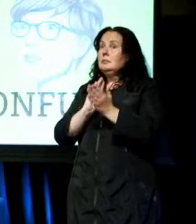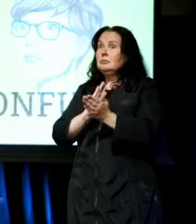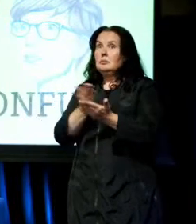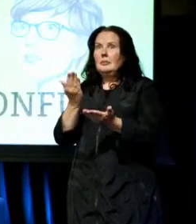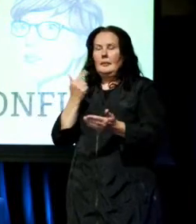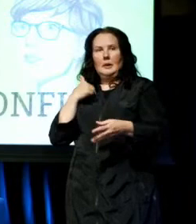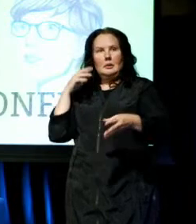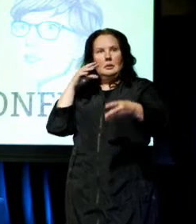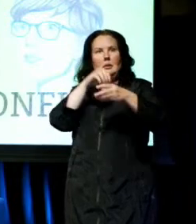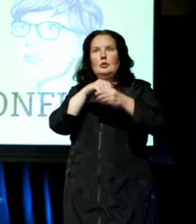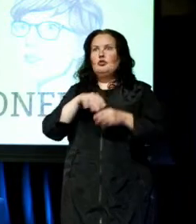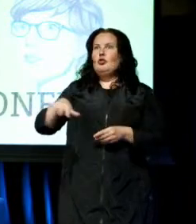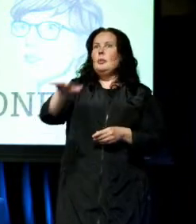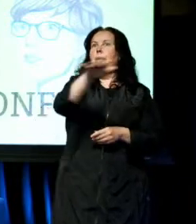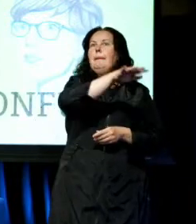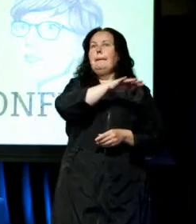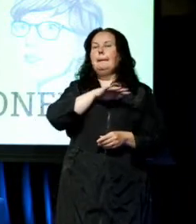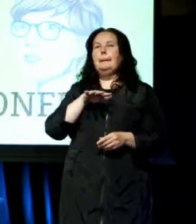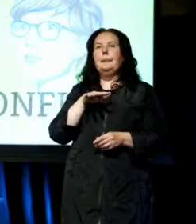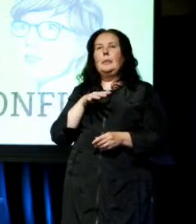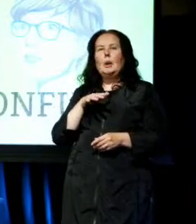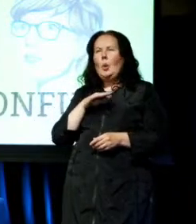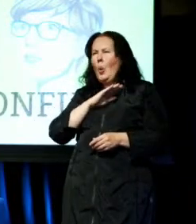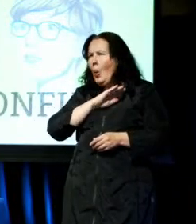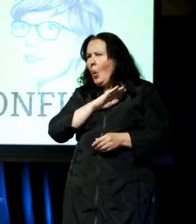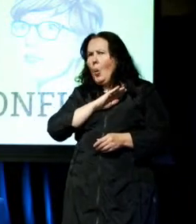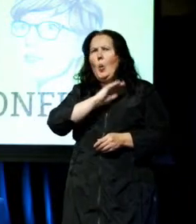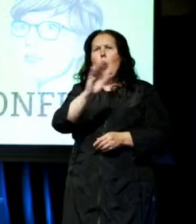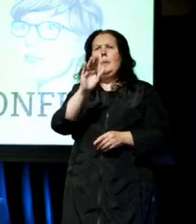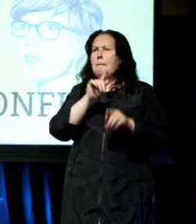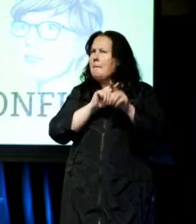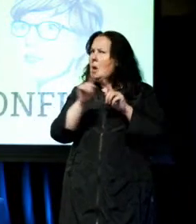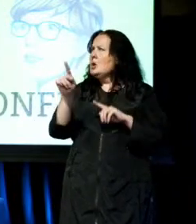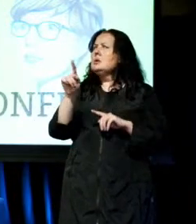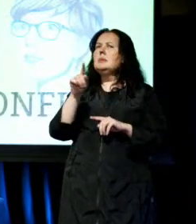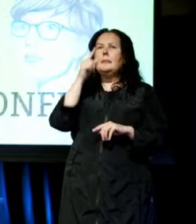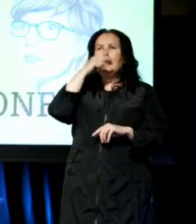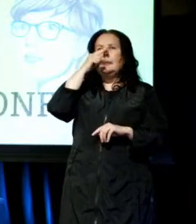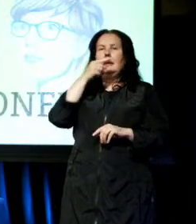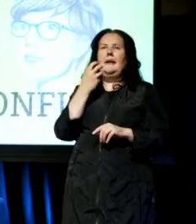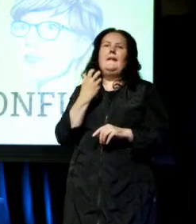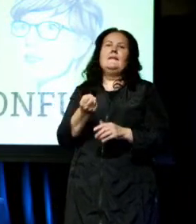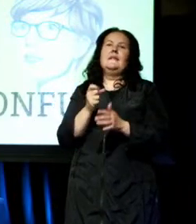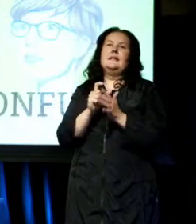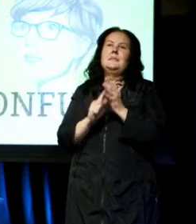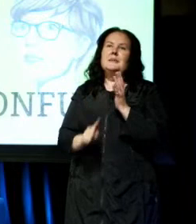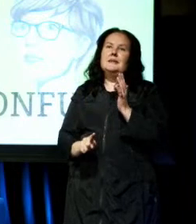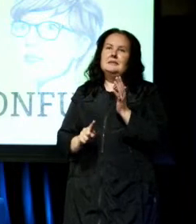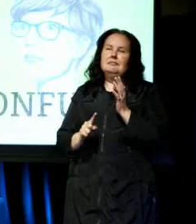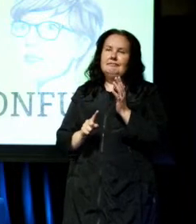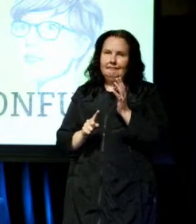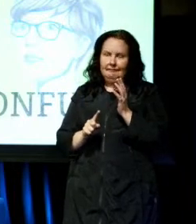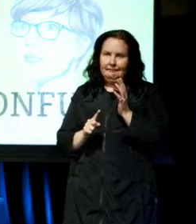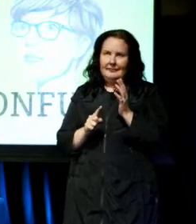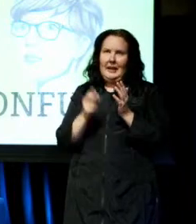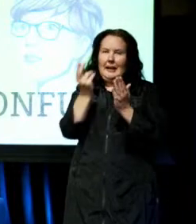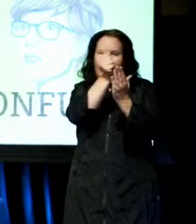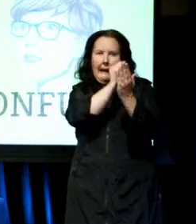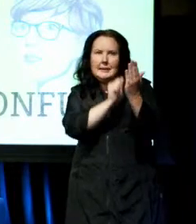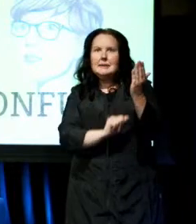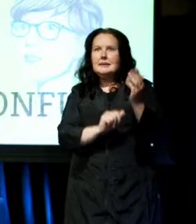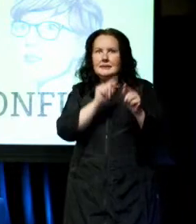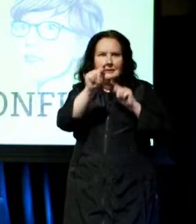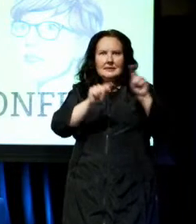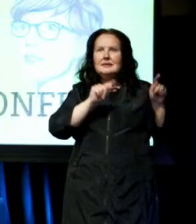had ever been in a room with like majority if not all disabled people, and disabled artists no